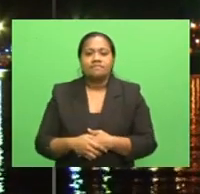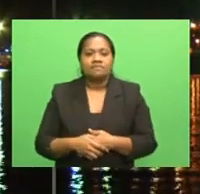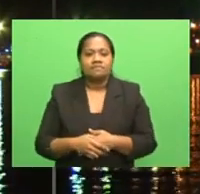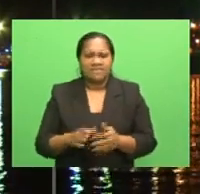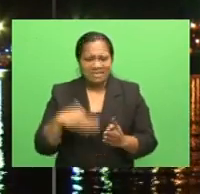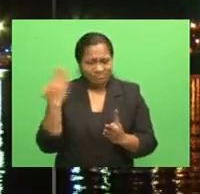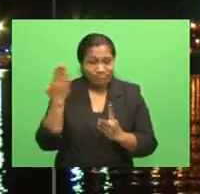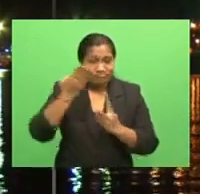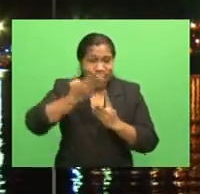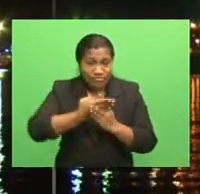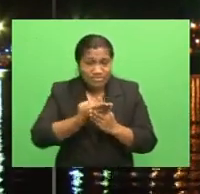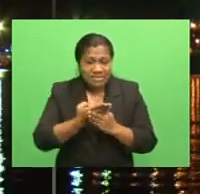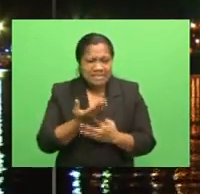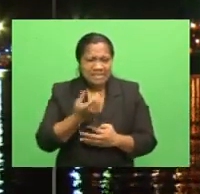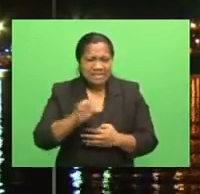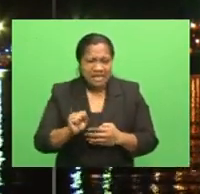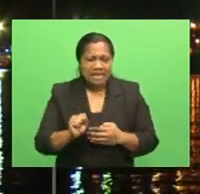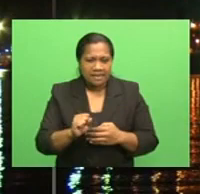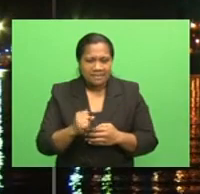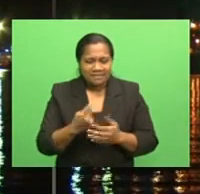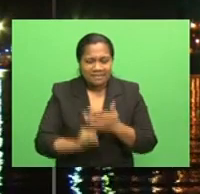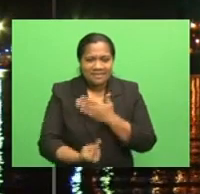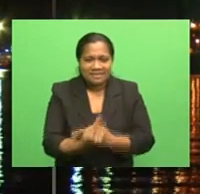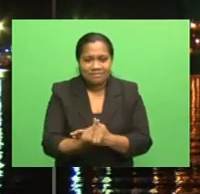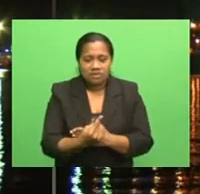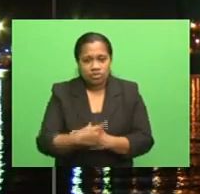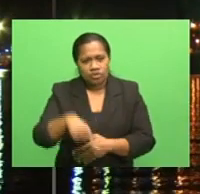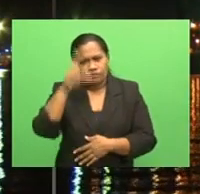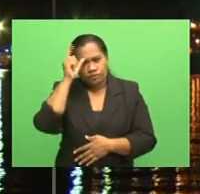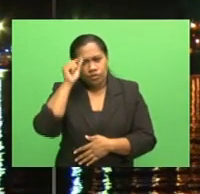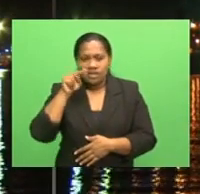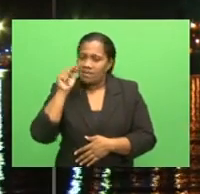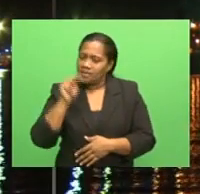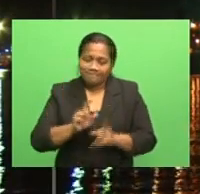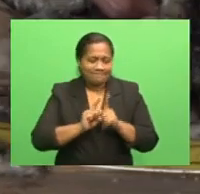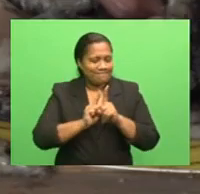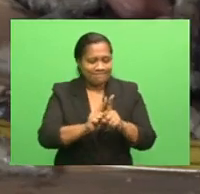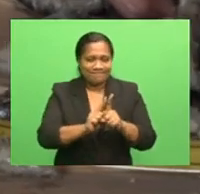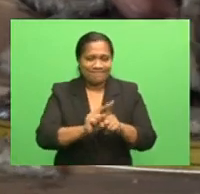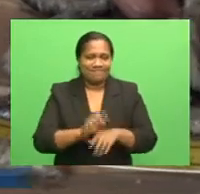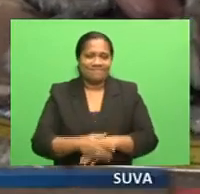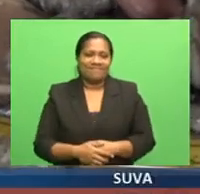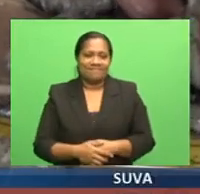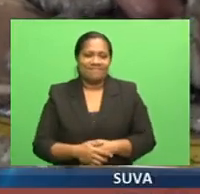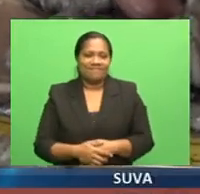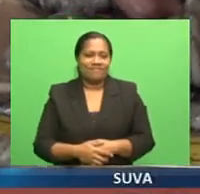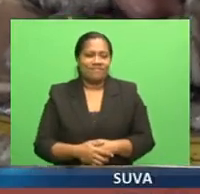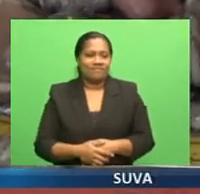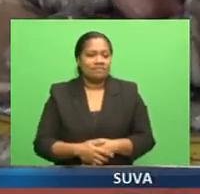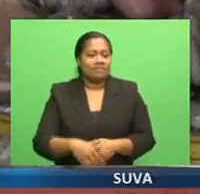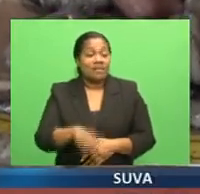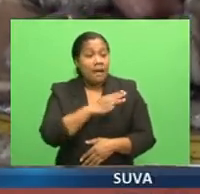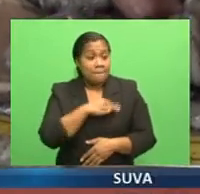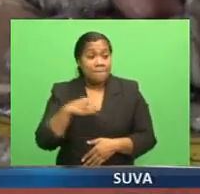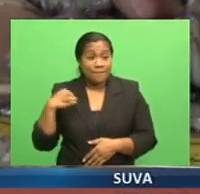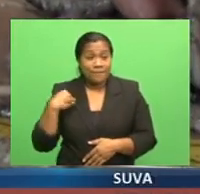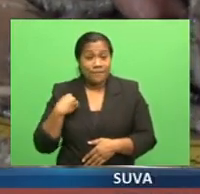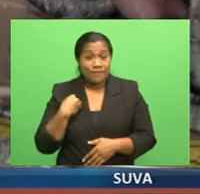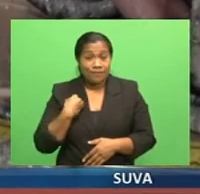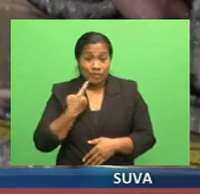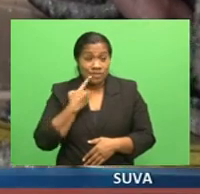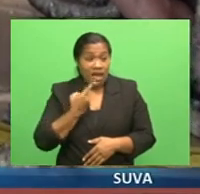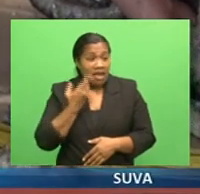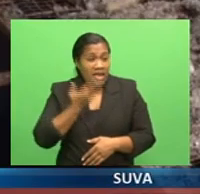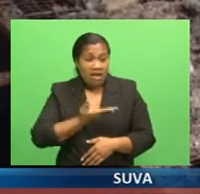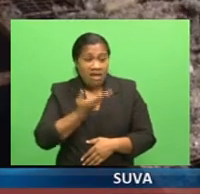the commodity is still in place and Fijians need to follow it. The ministry says this is a complicated issue